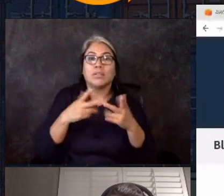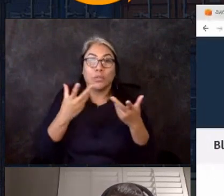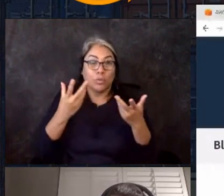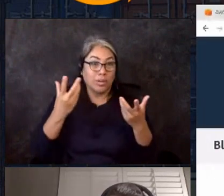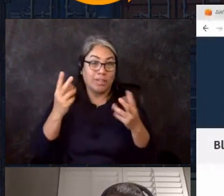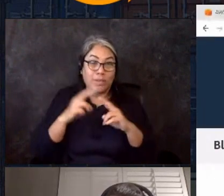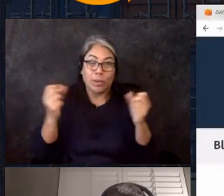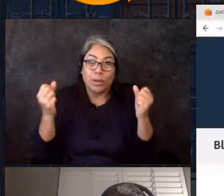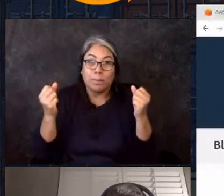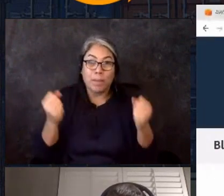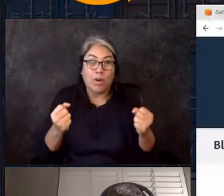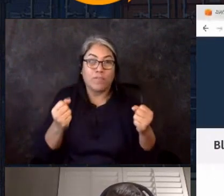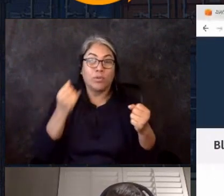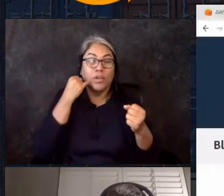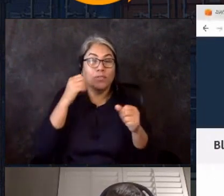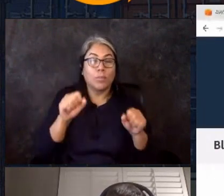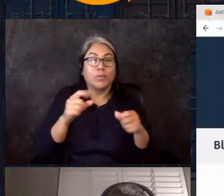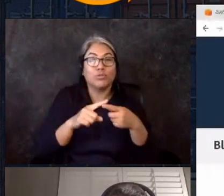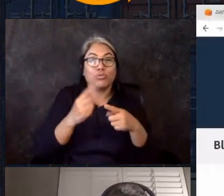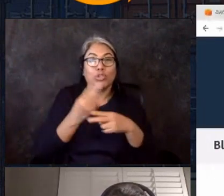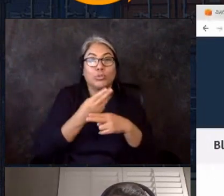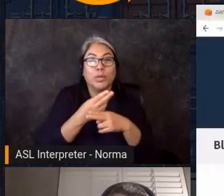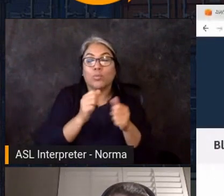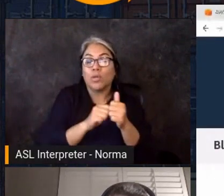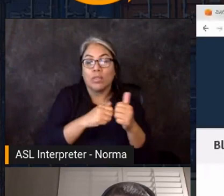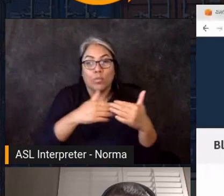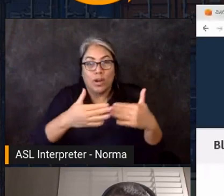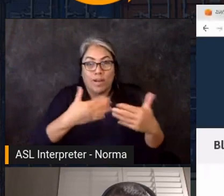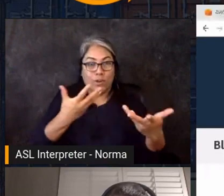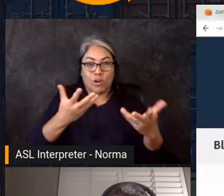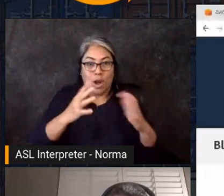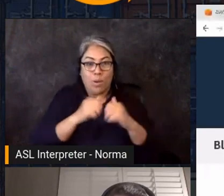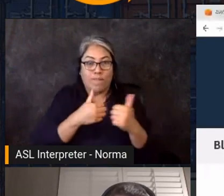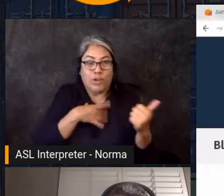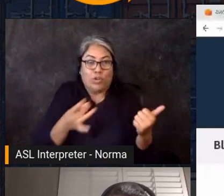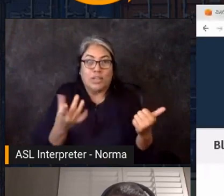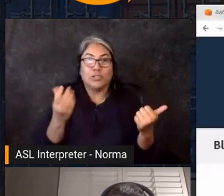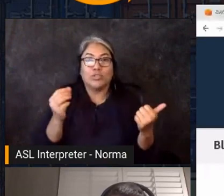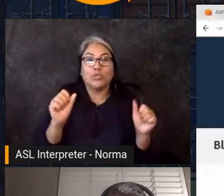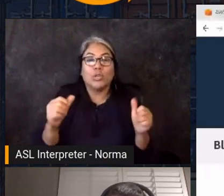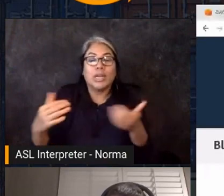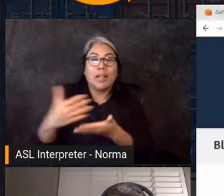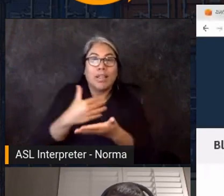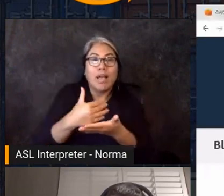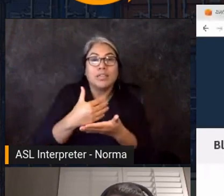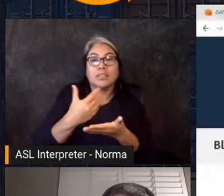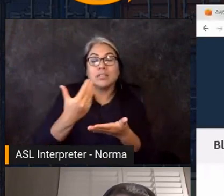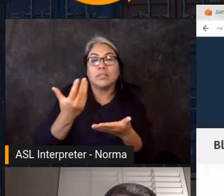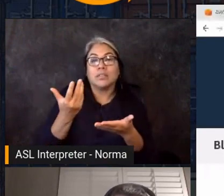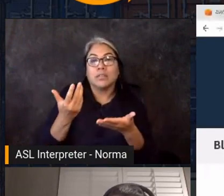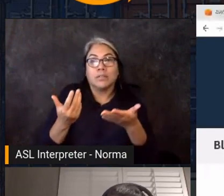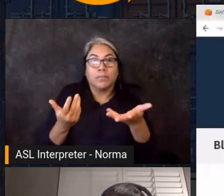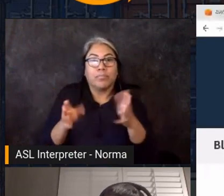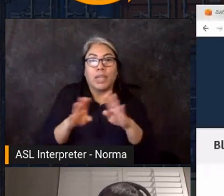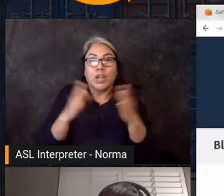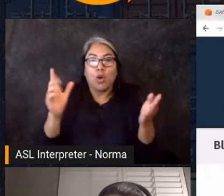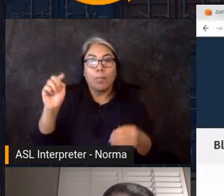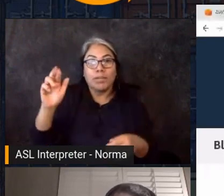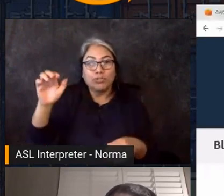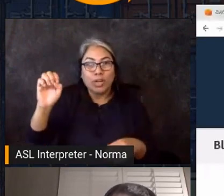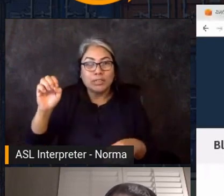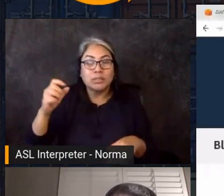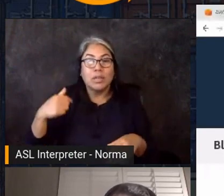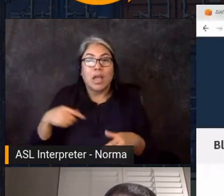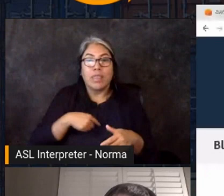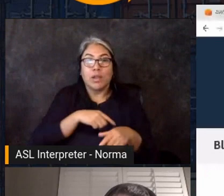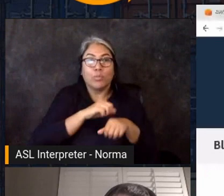with essentially however you'd like to, right? So we can collect in OpenTrace, we can then send that